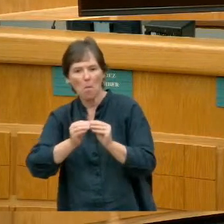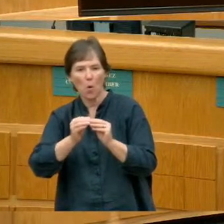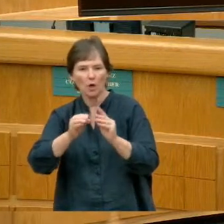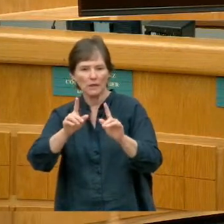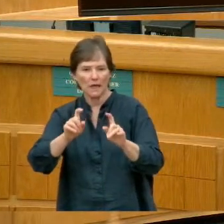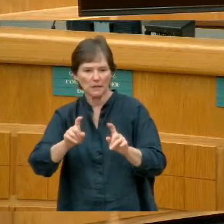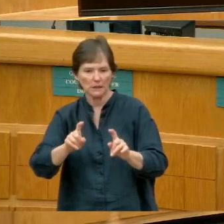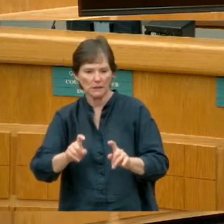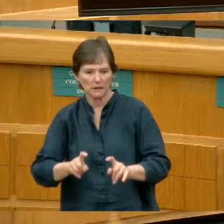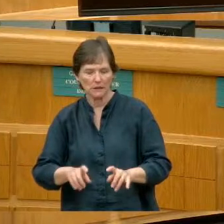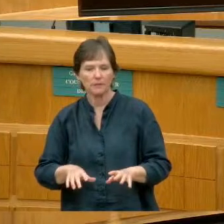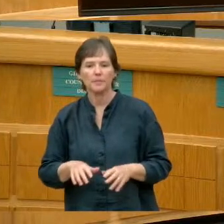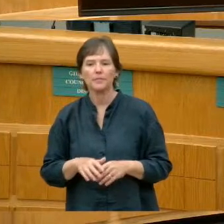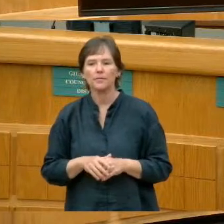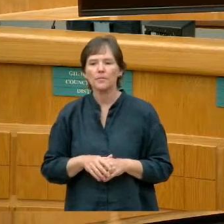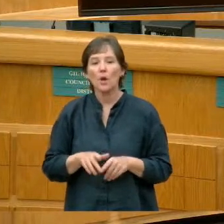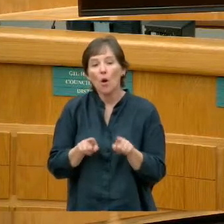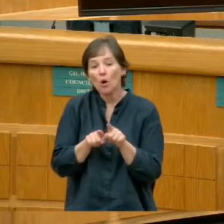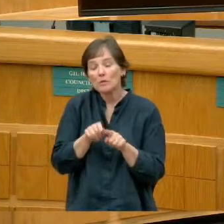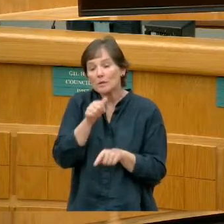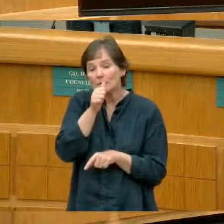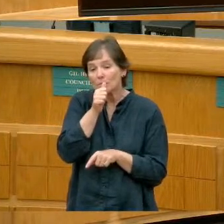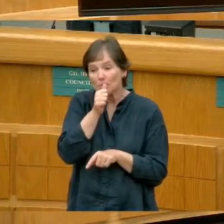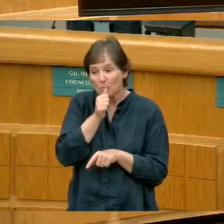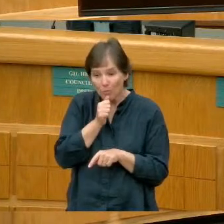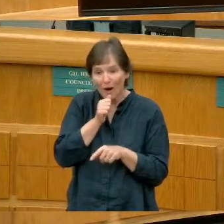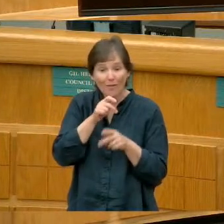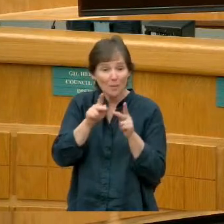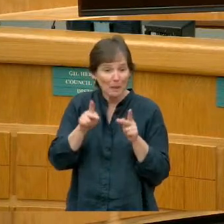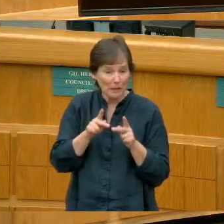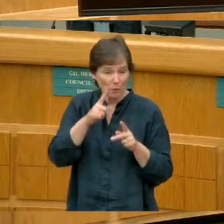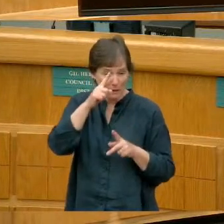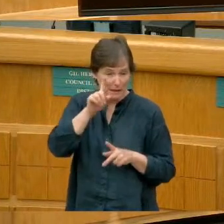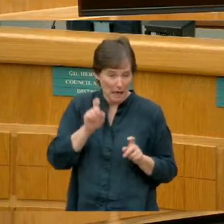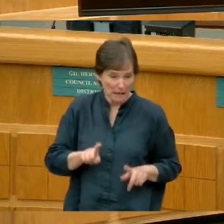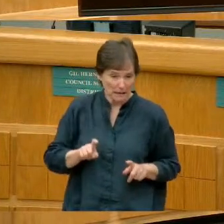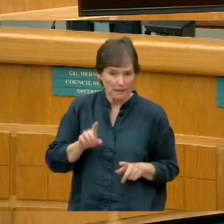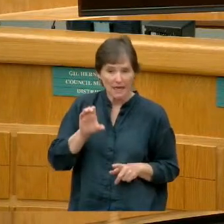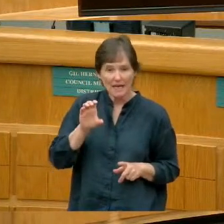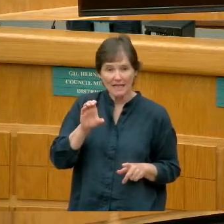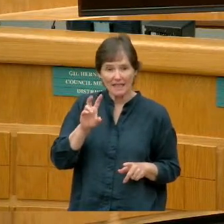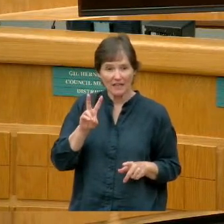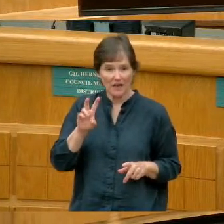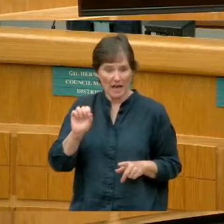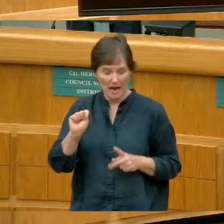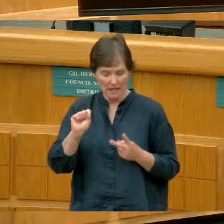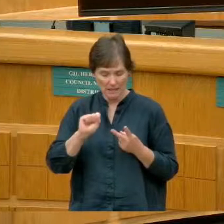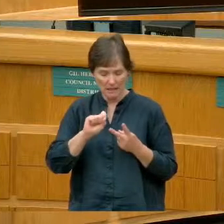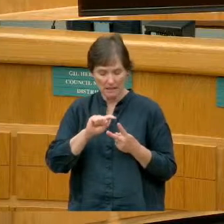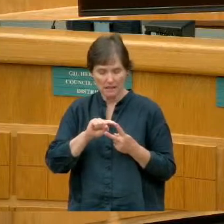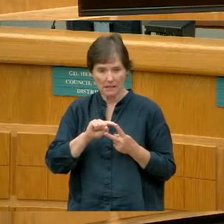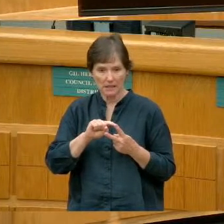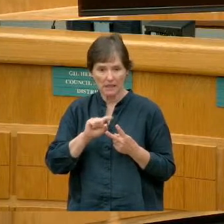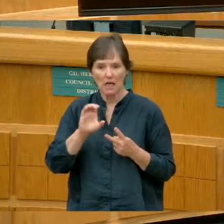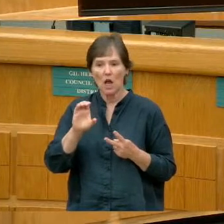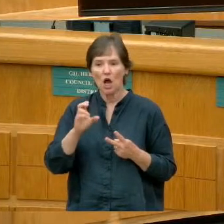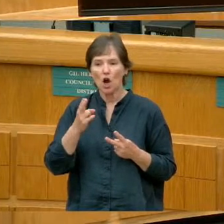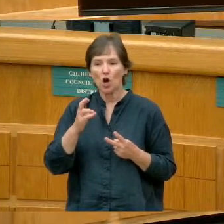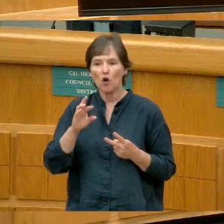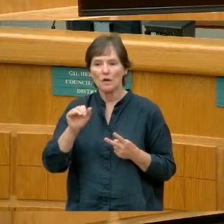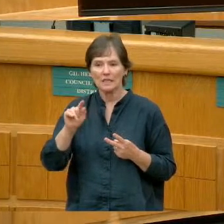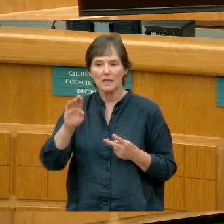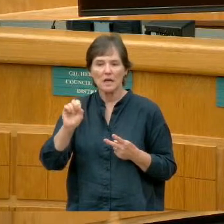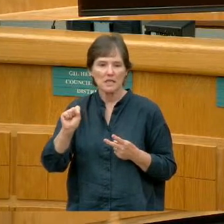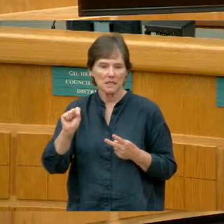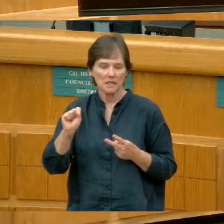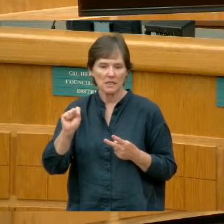And then several private places to include the CVS Pharmacy and Christus Promptu Care have,